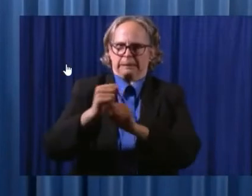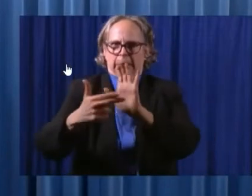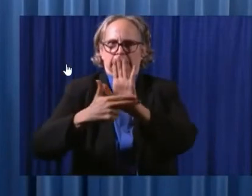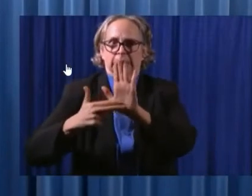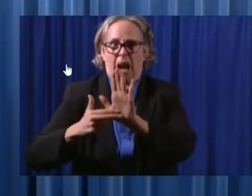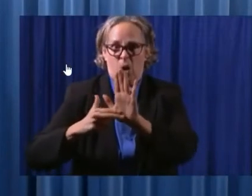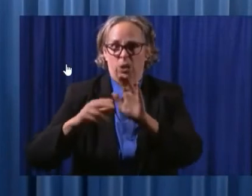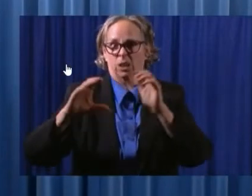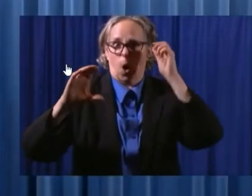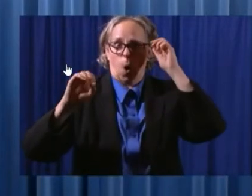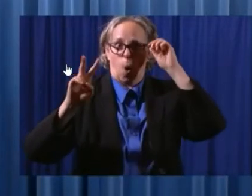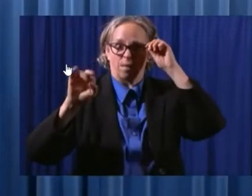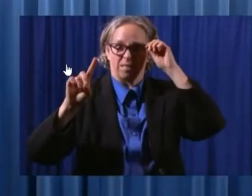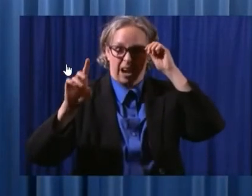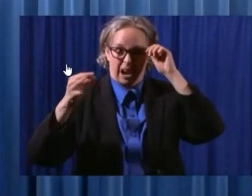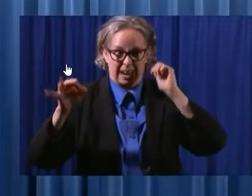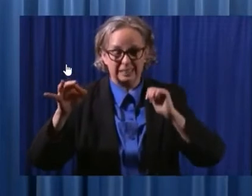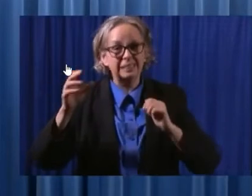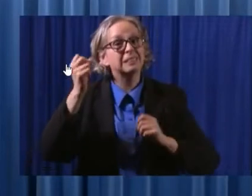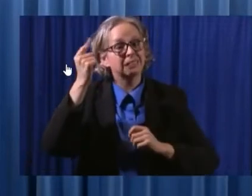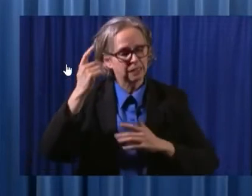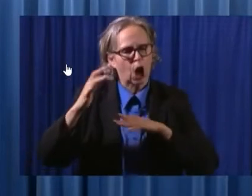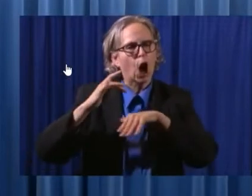early warning system.